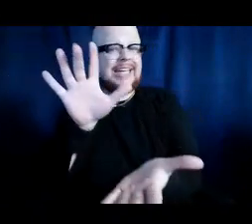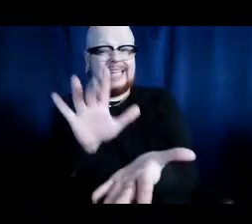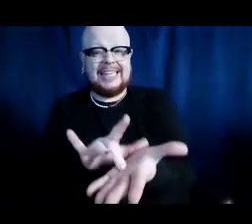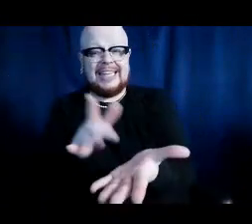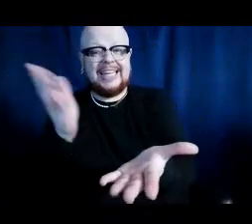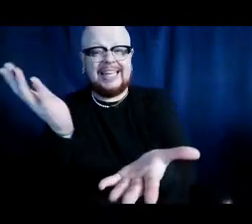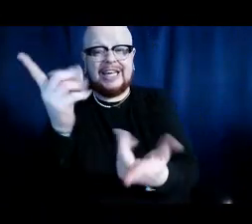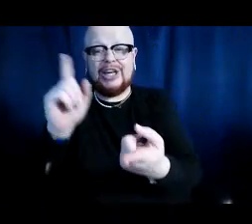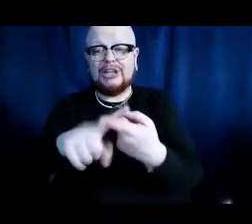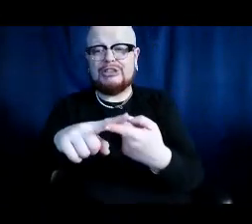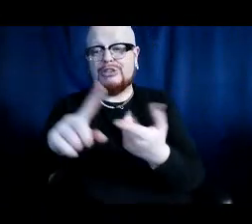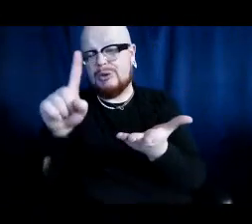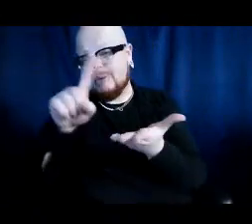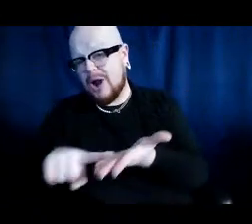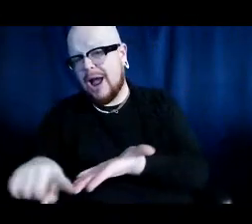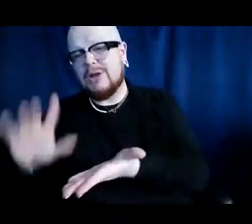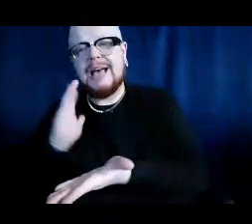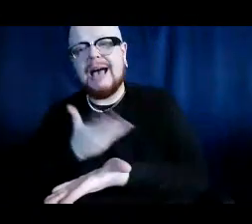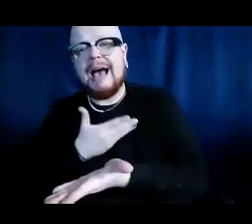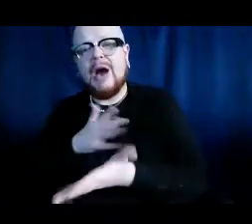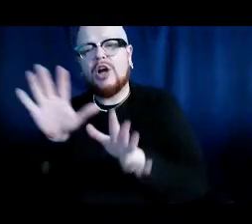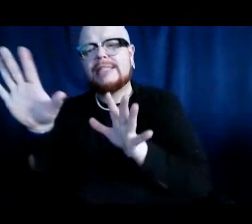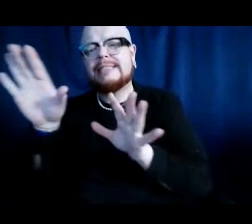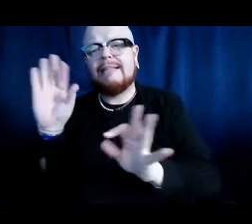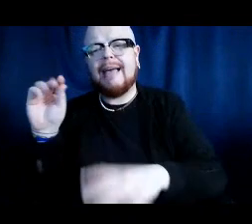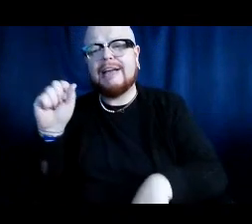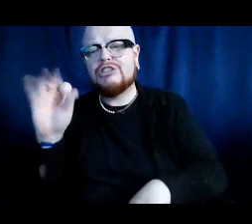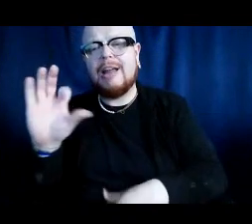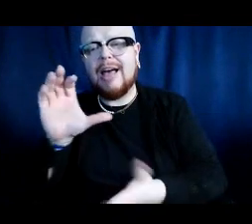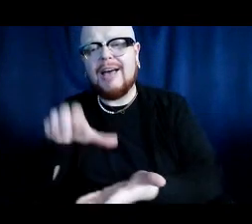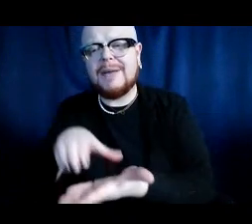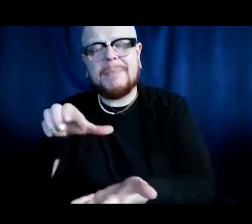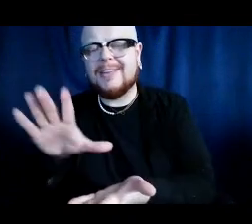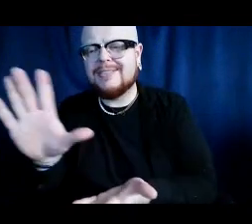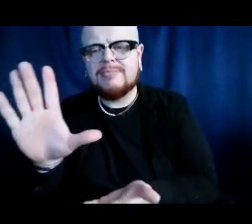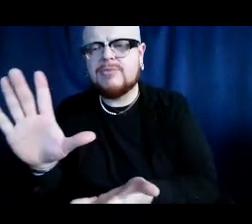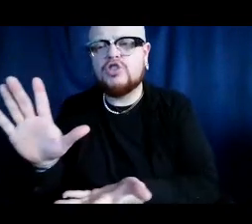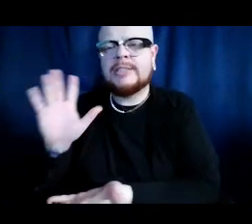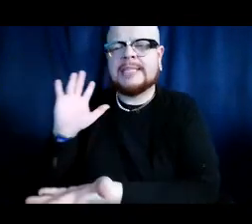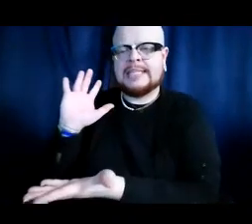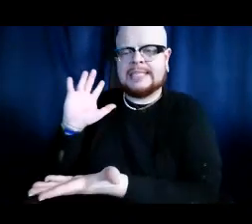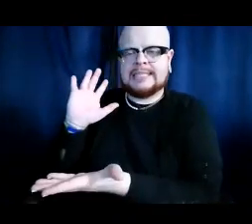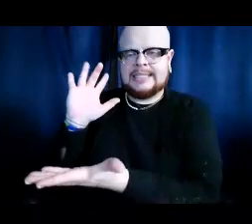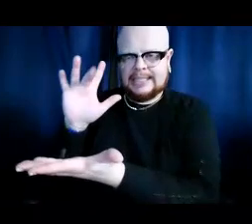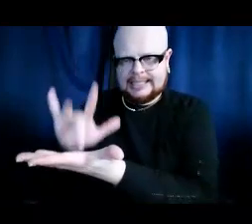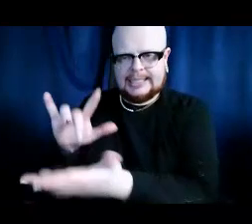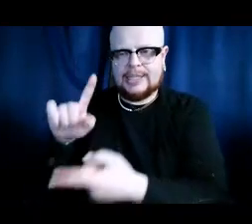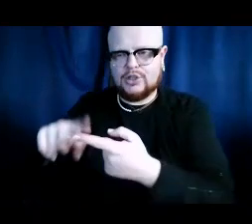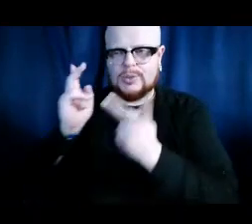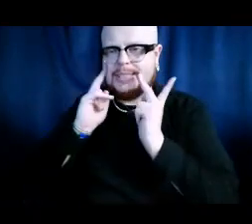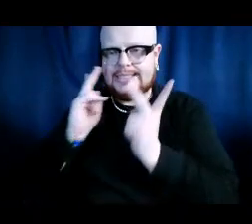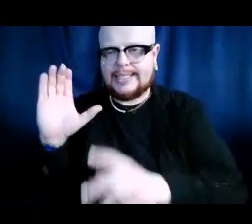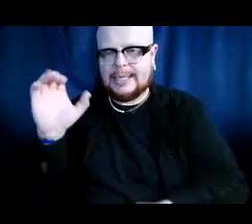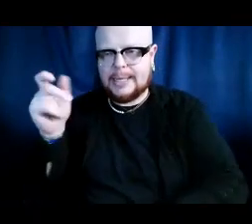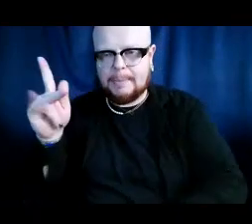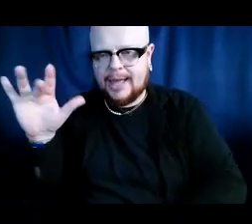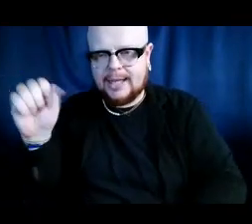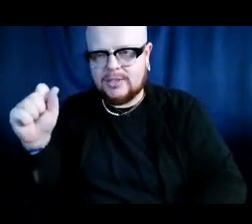our cupcakes" without losing meaning. Also, avoid vague or generic terms. For